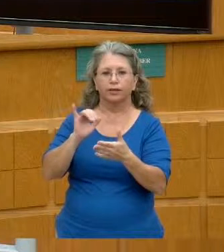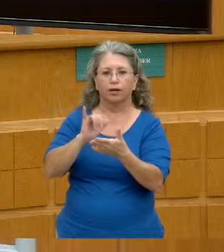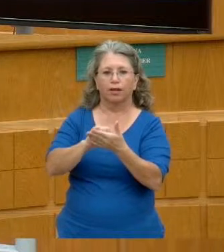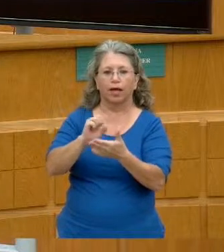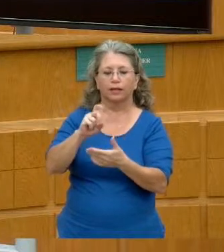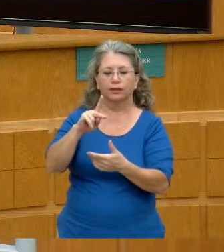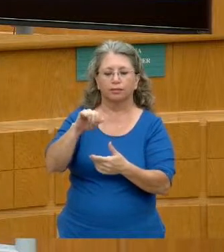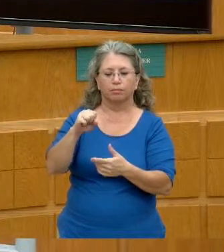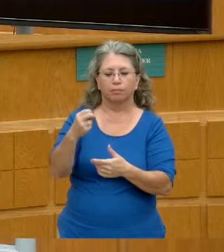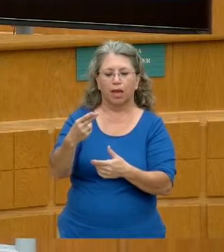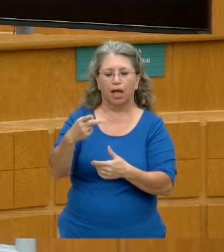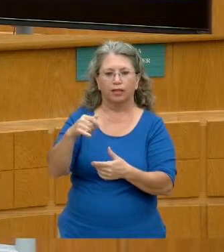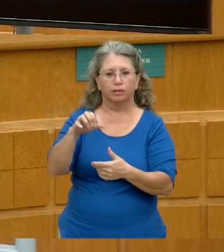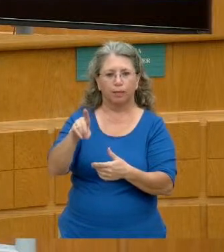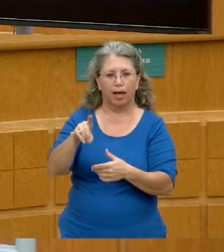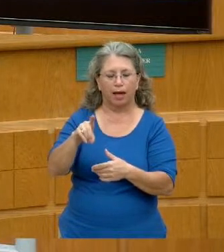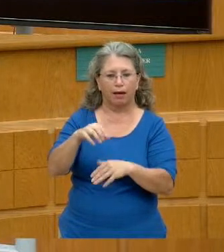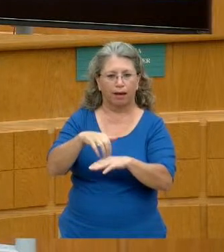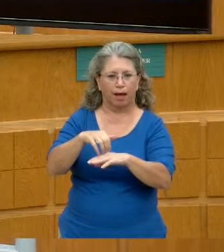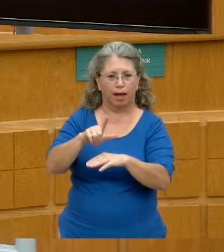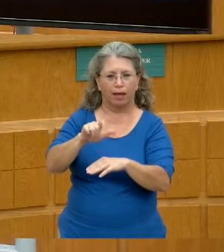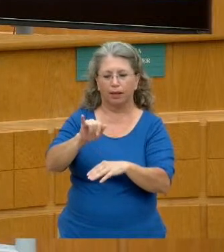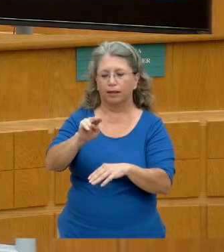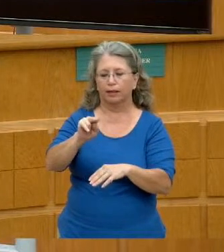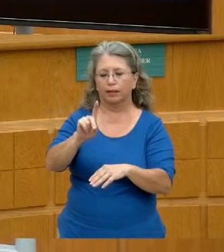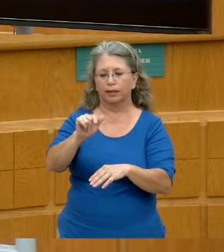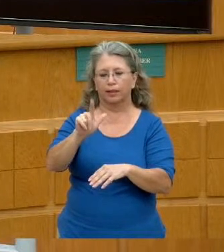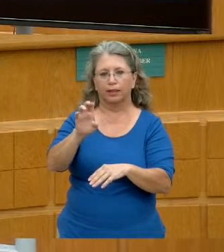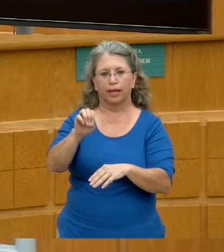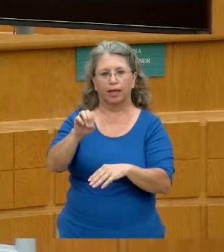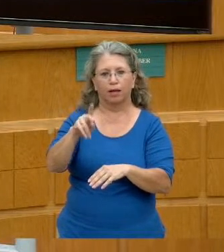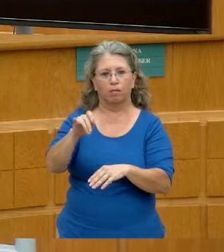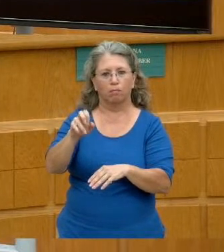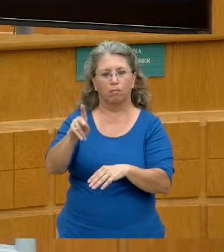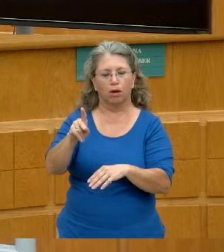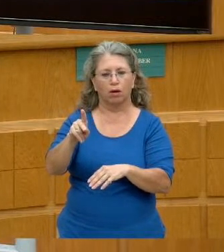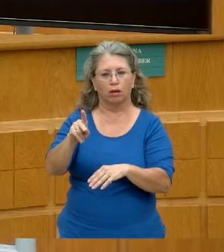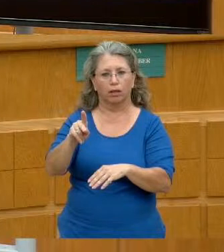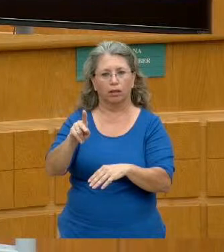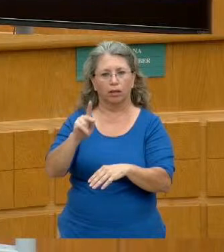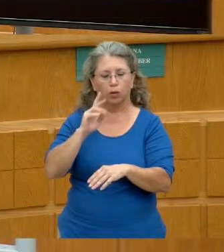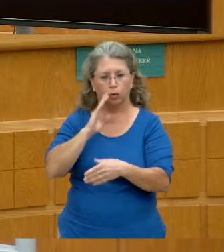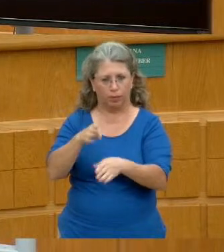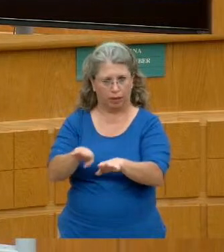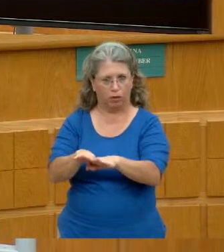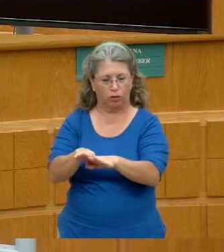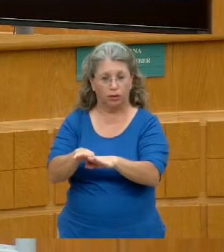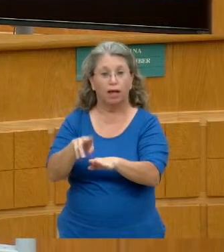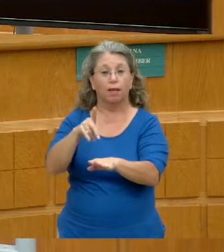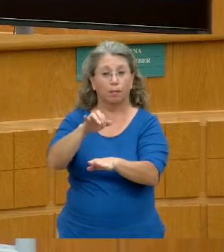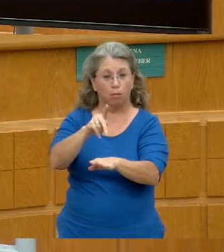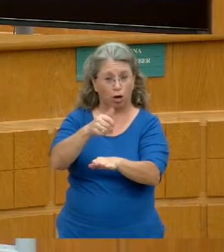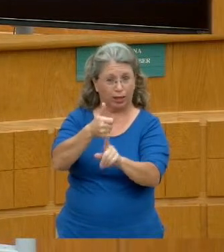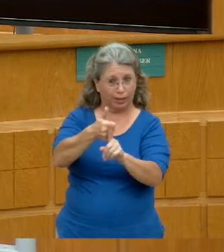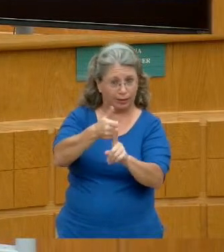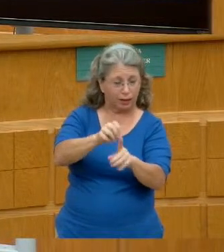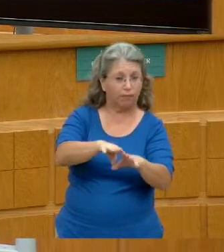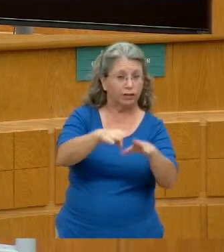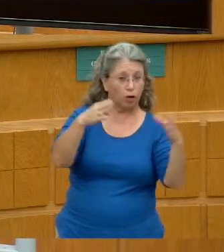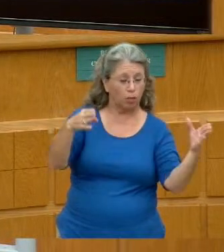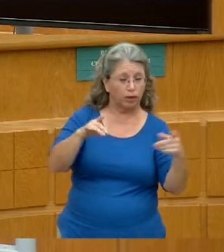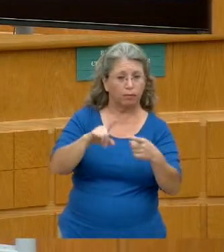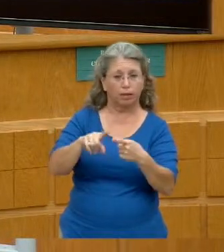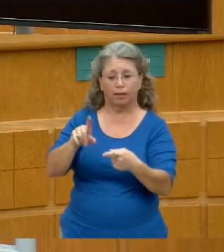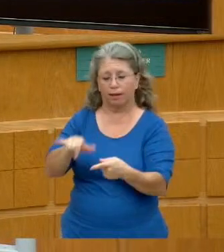Park will be closed for that 4-day period. Lyndale Park won't be closed, they'll be open, but we're going to close the splash pad just to be on the safe